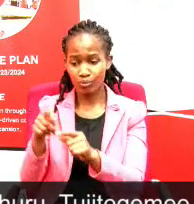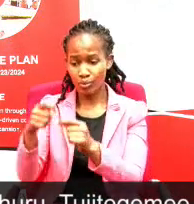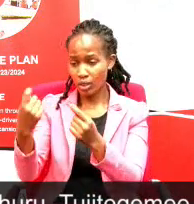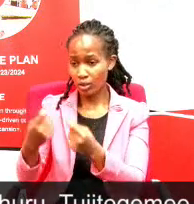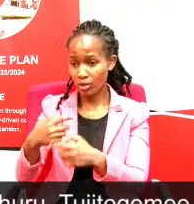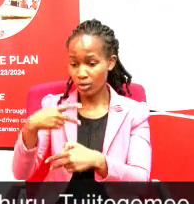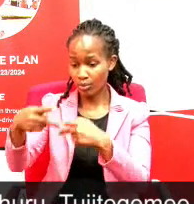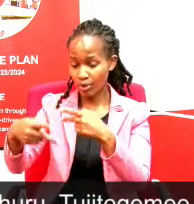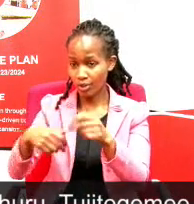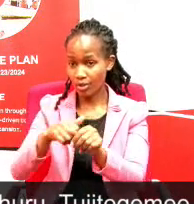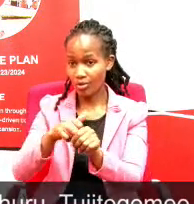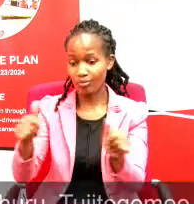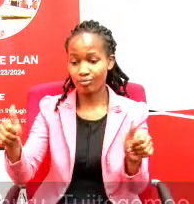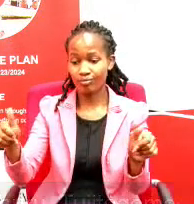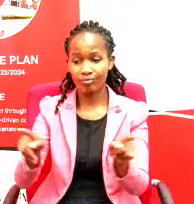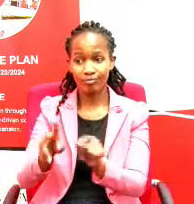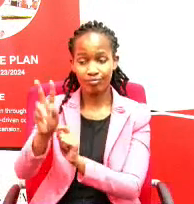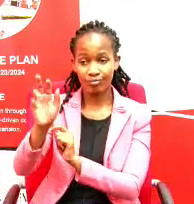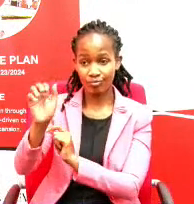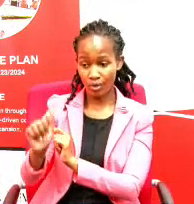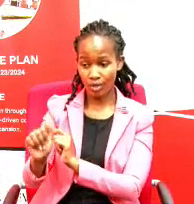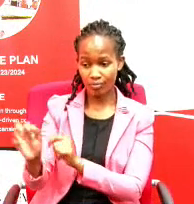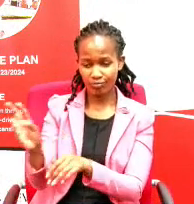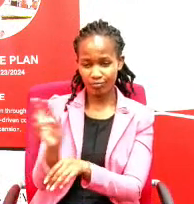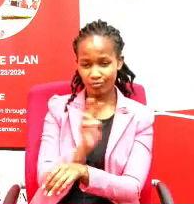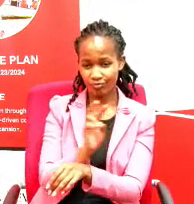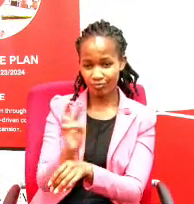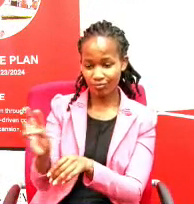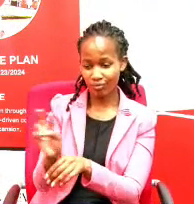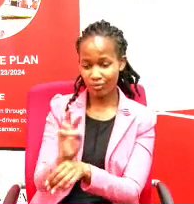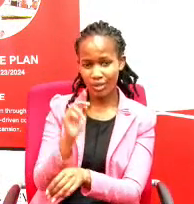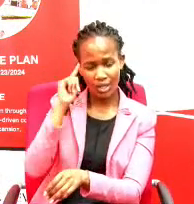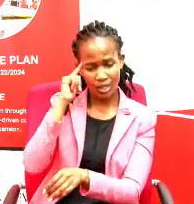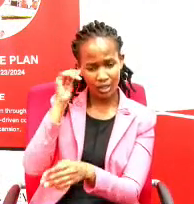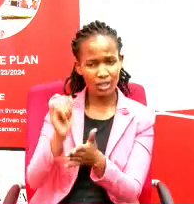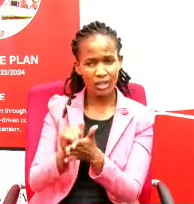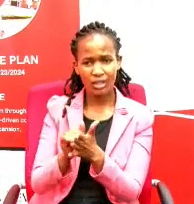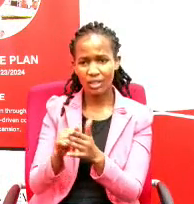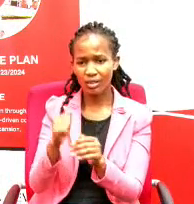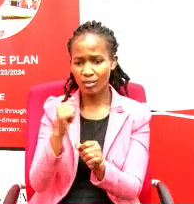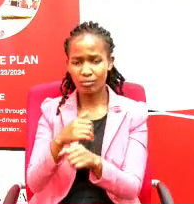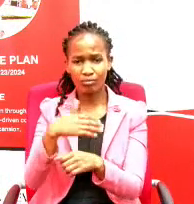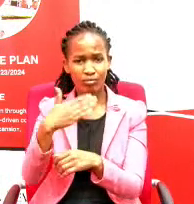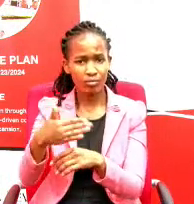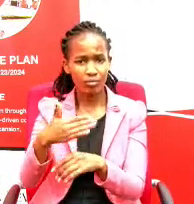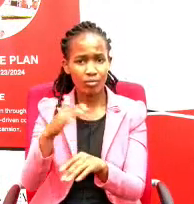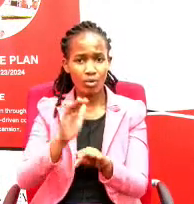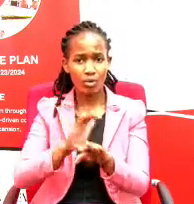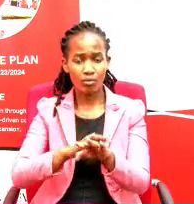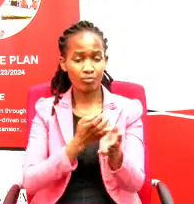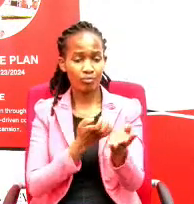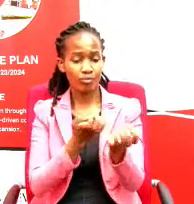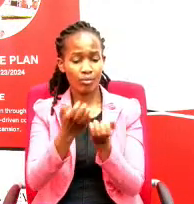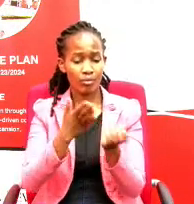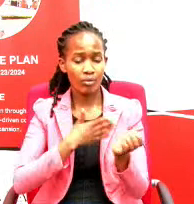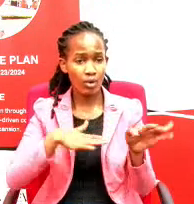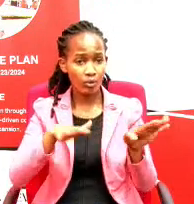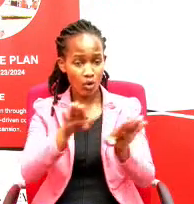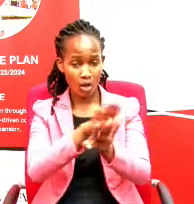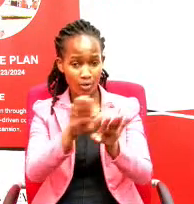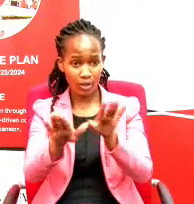as well. The VA assessments, although I think they do overall, it's good for economy, it's good for